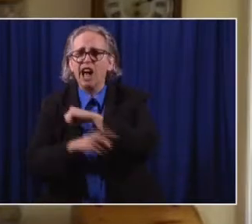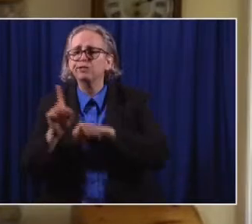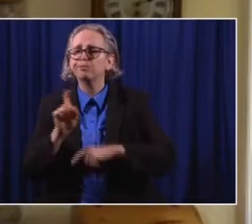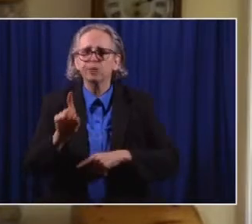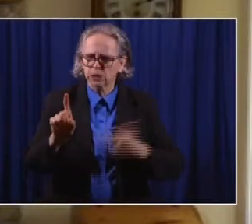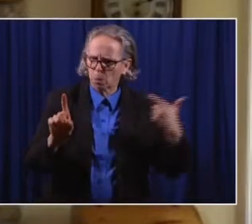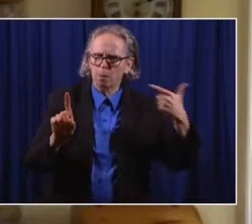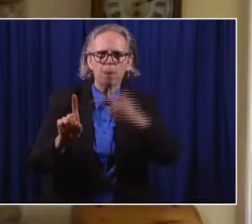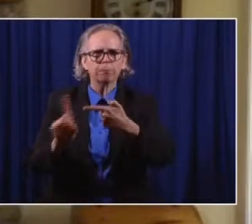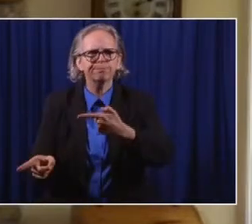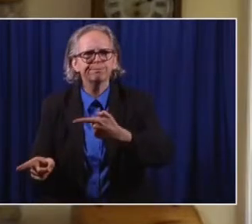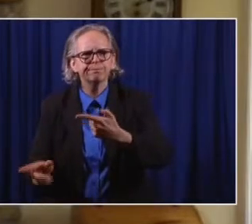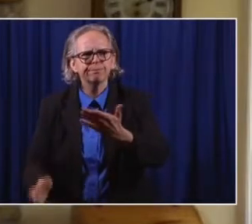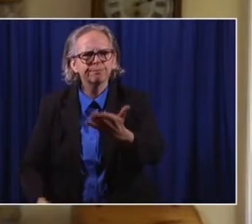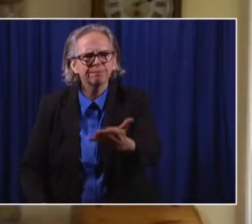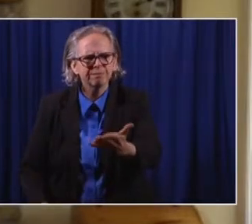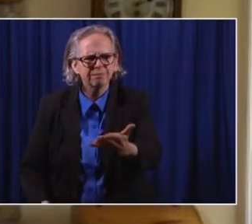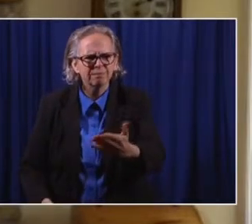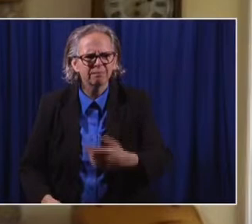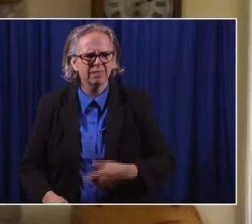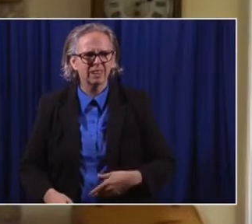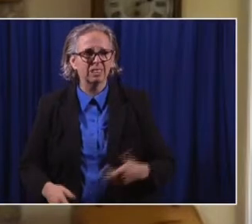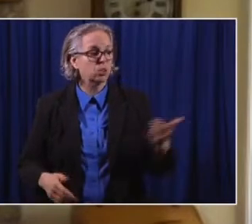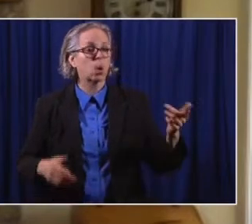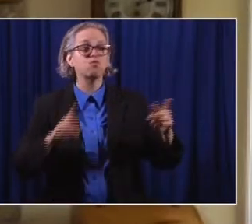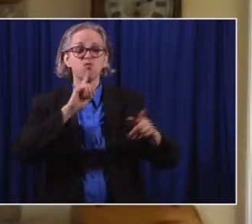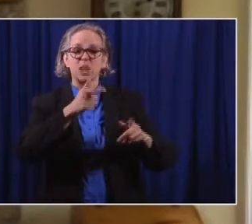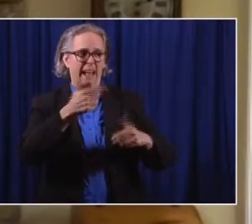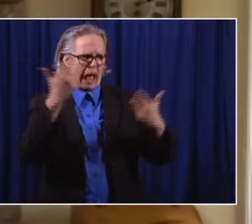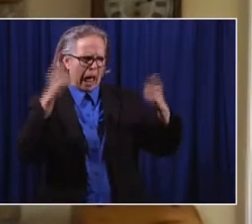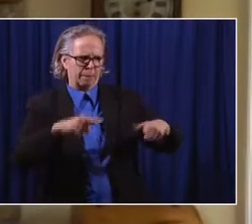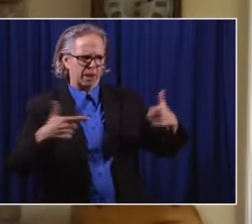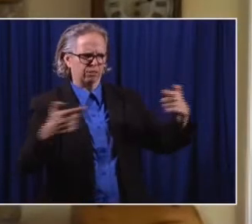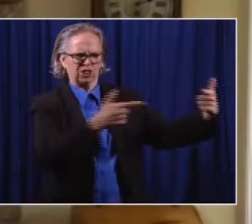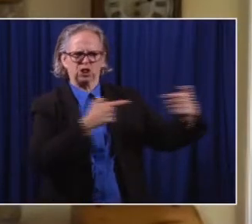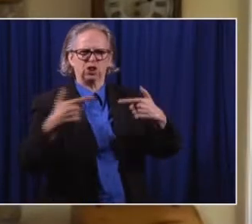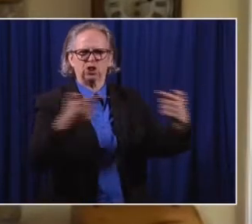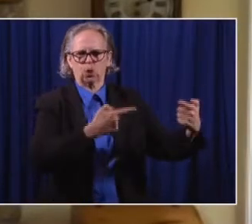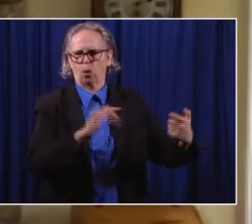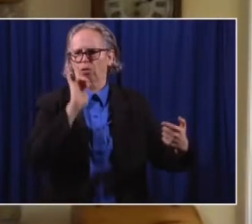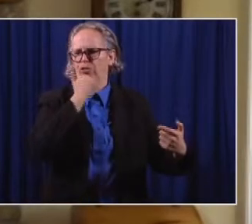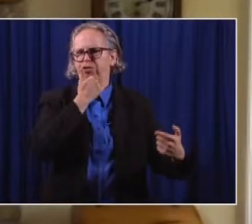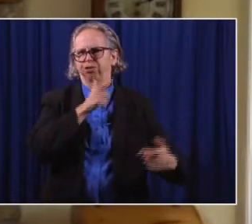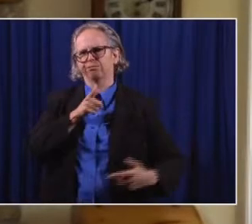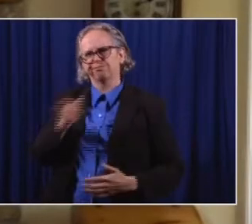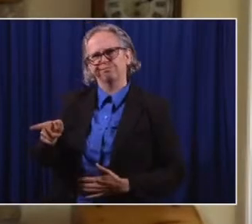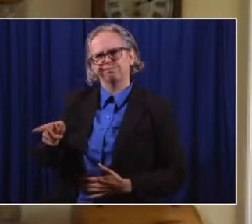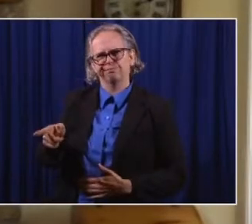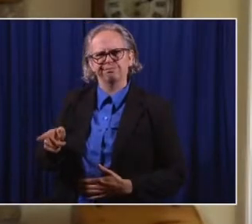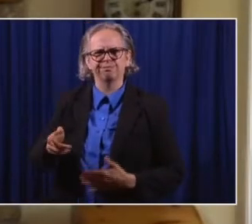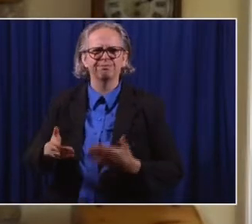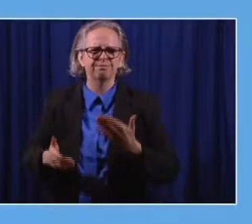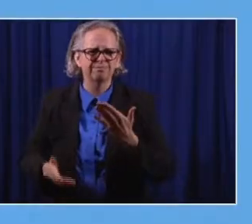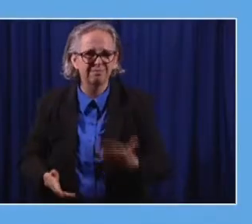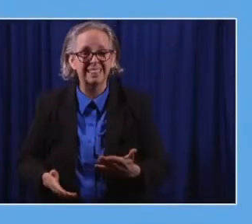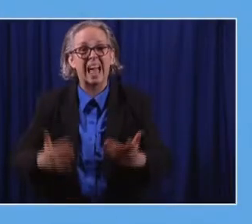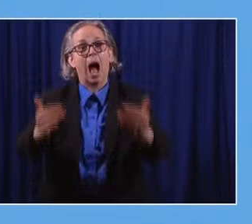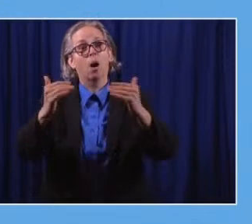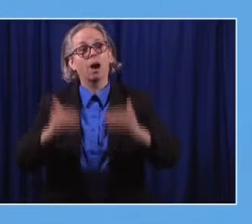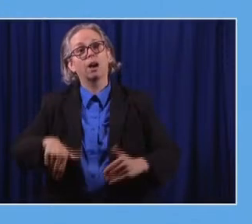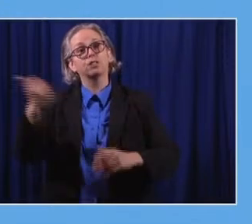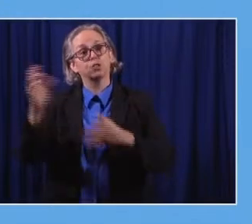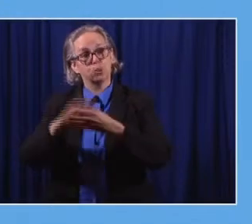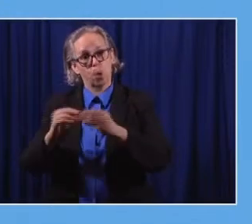drive-by shooting in the neighborhood in which he lived. Here's another headline. 23-year-old woman shot, killed